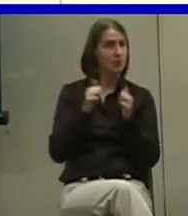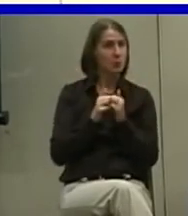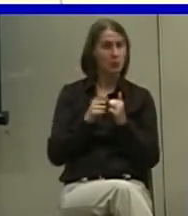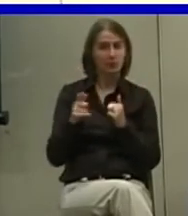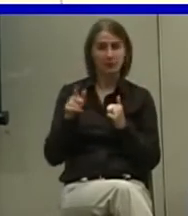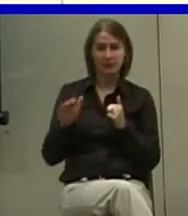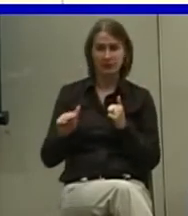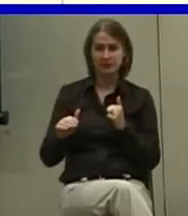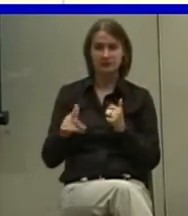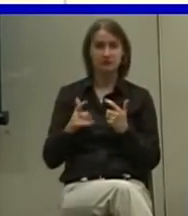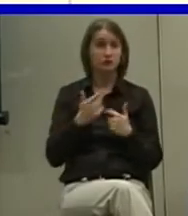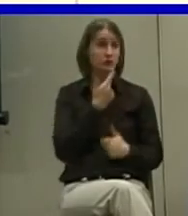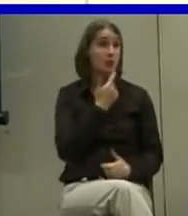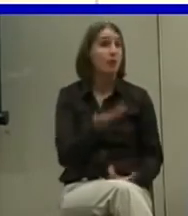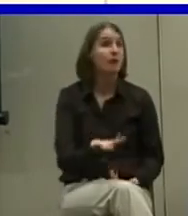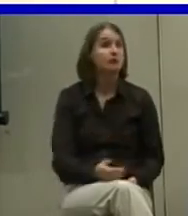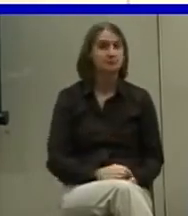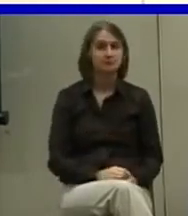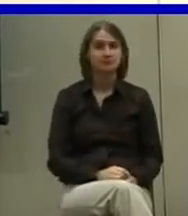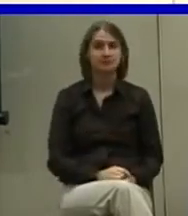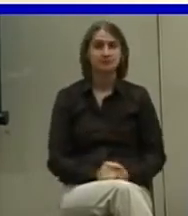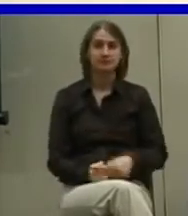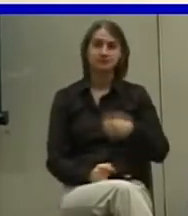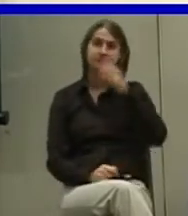And you'd say, what?